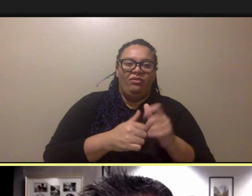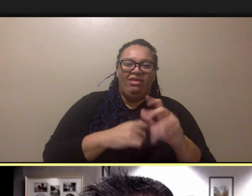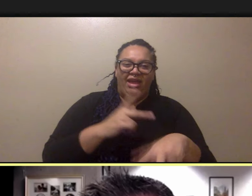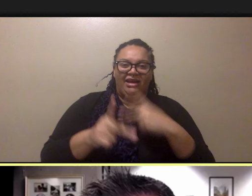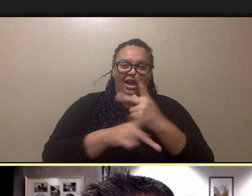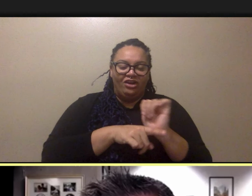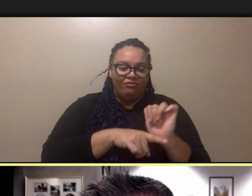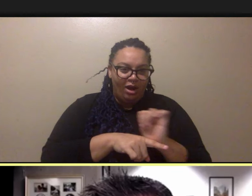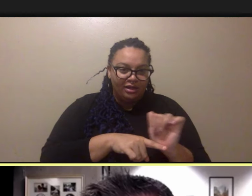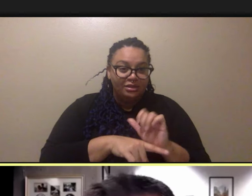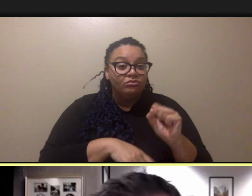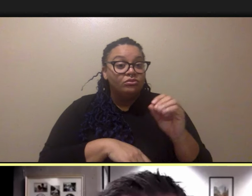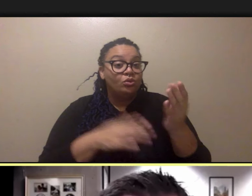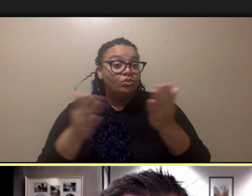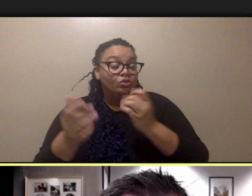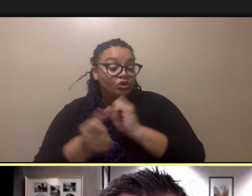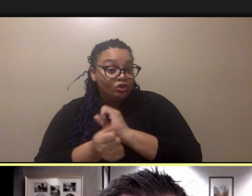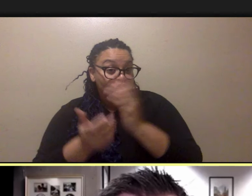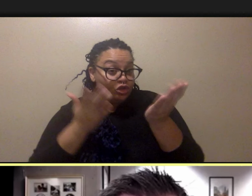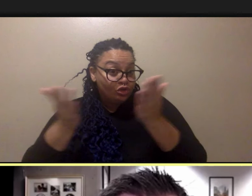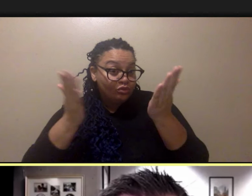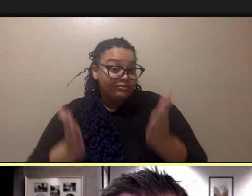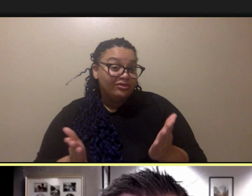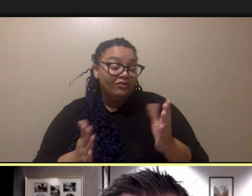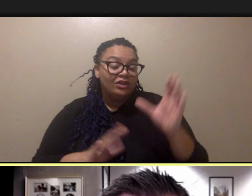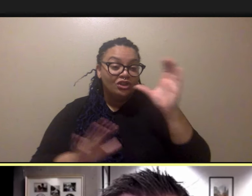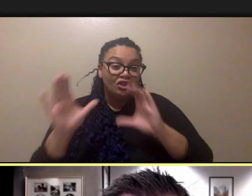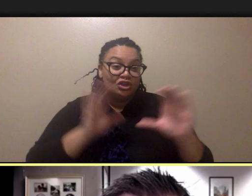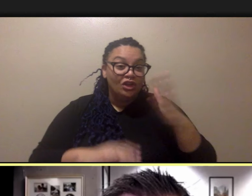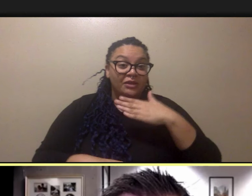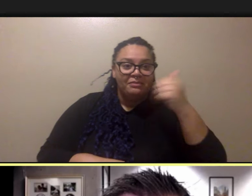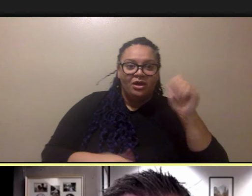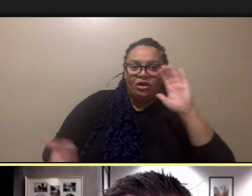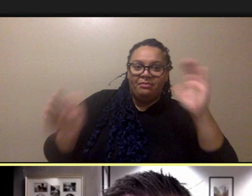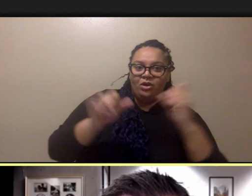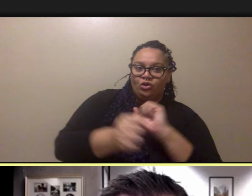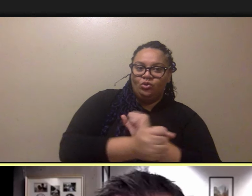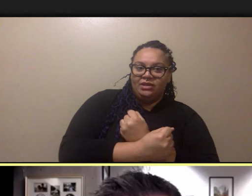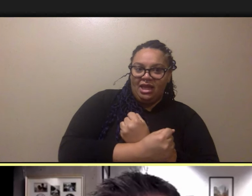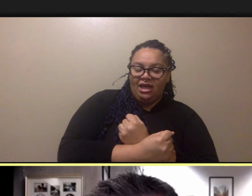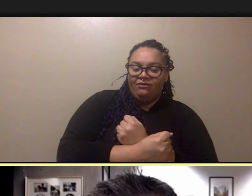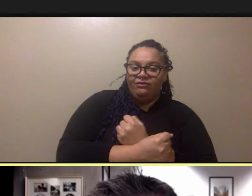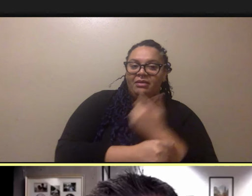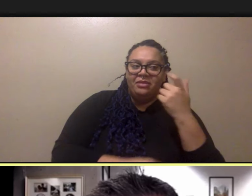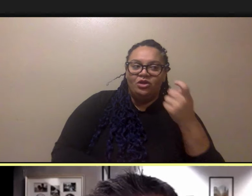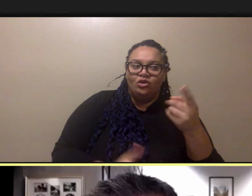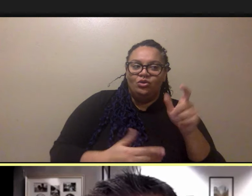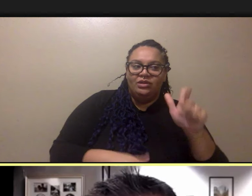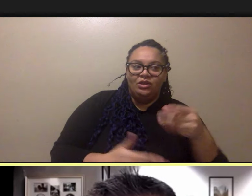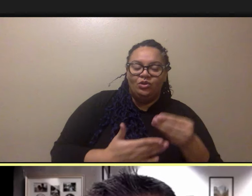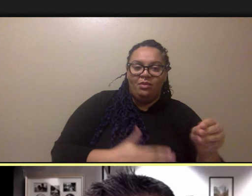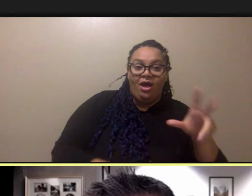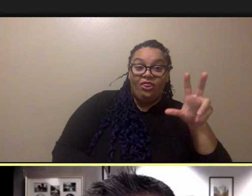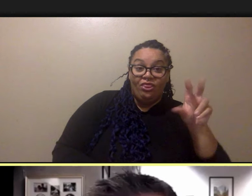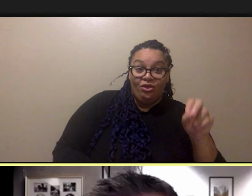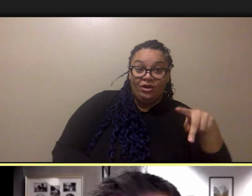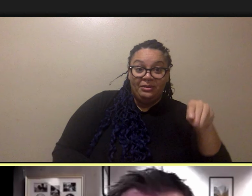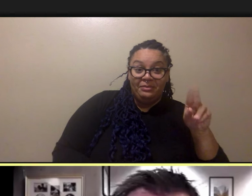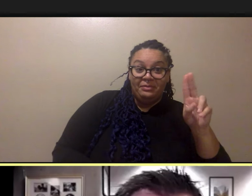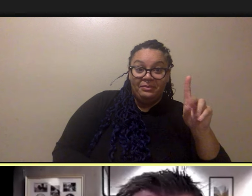servants looked more lucrative than slaves for a pretty long time. A slave cost about 30 pounds each to buy it off the market, or buy them off the market coming